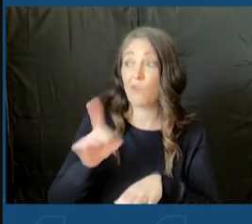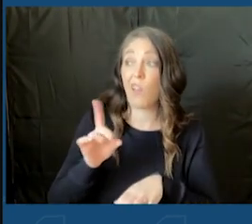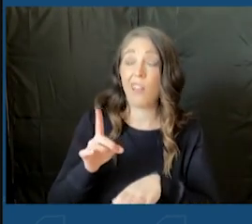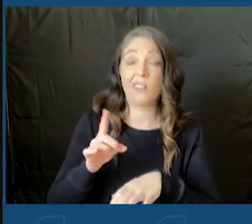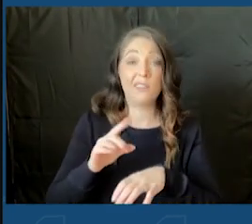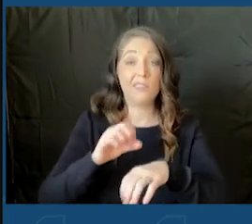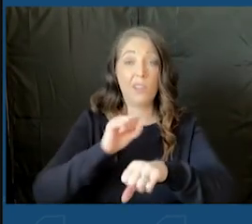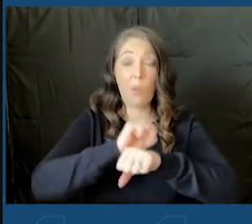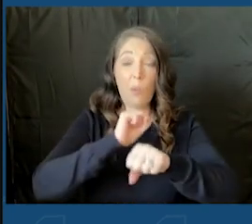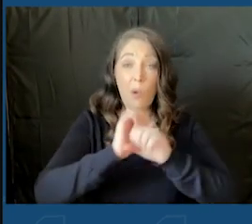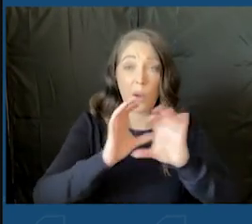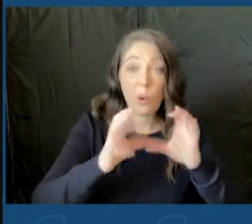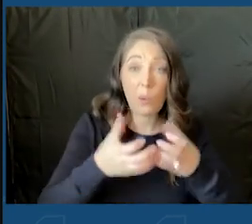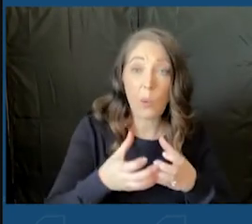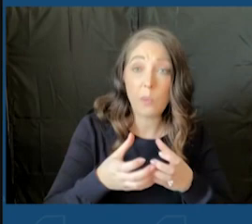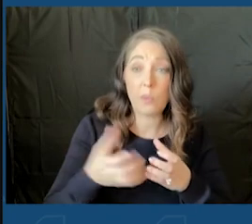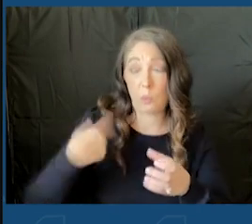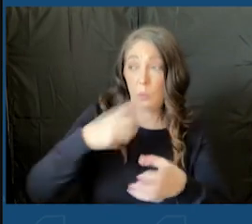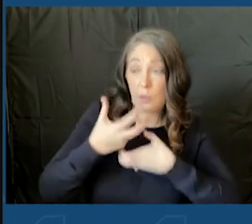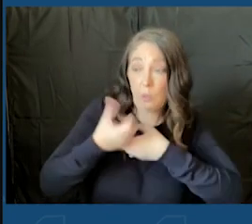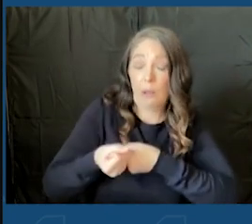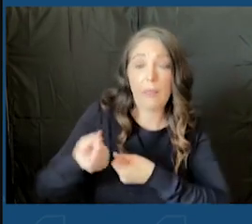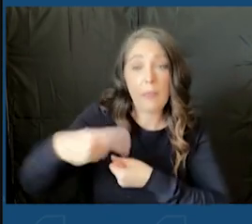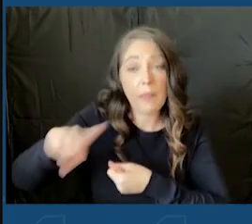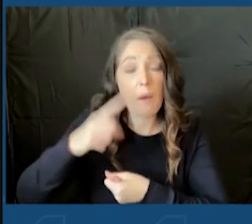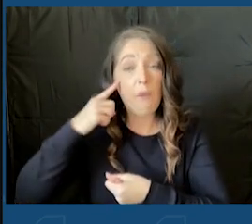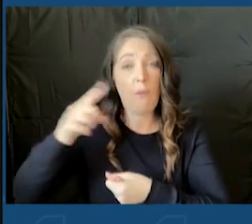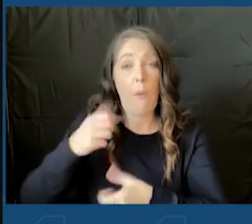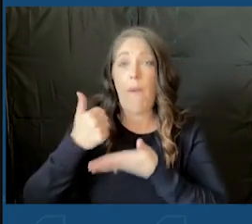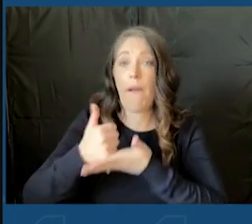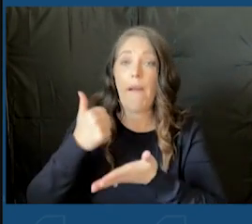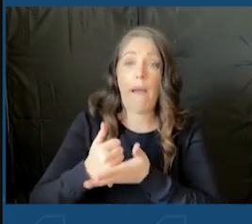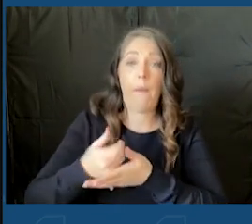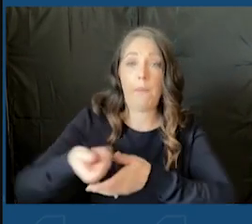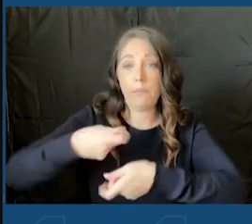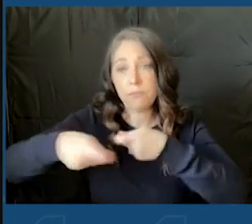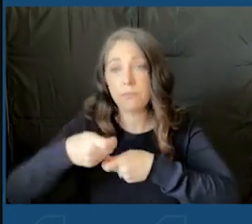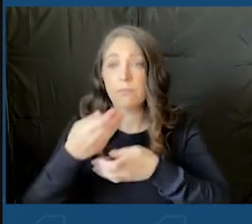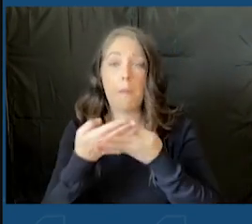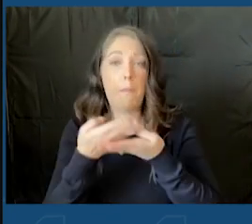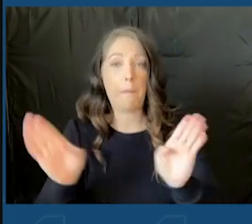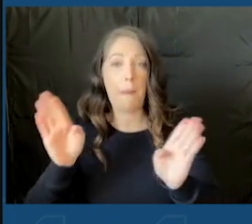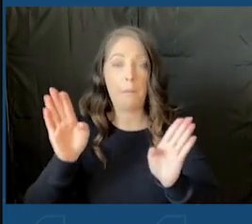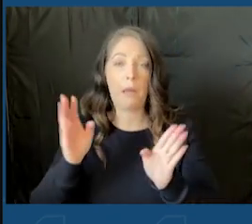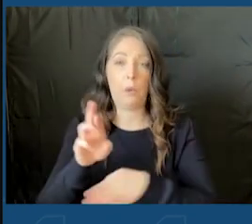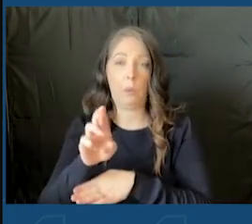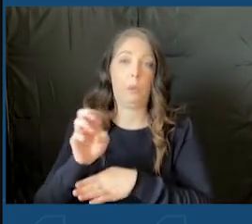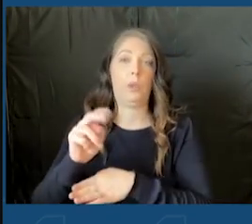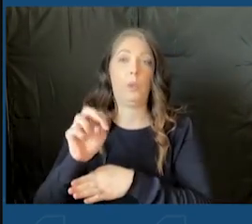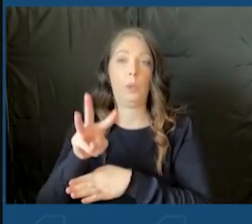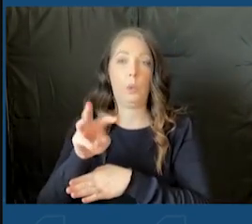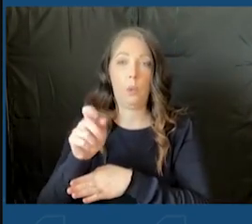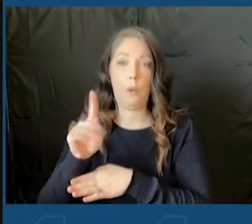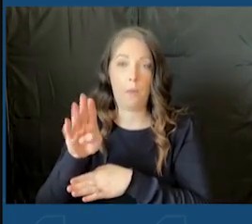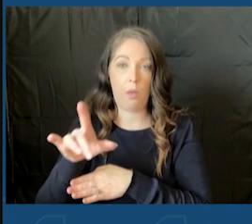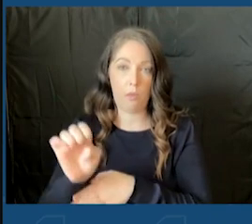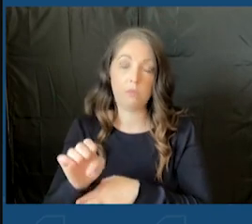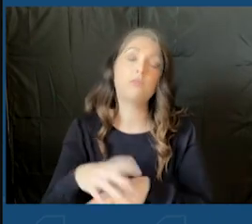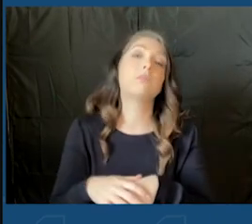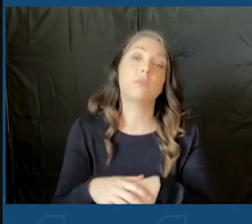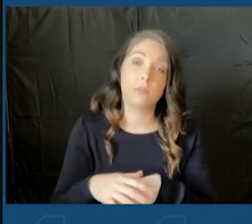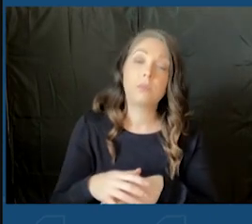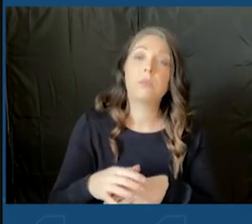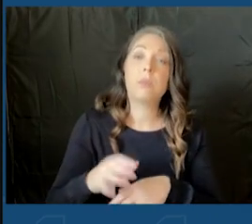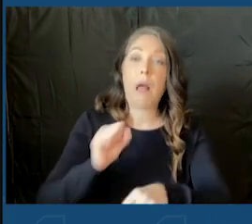we must transition to renewables, and hopefully soon public renewables. Labor must be front and center in a Green